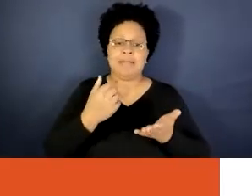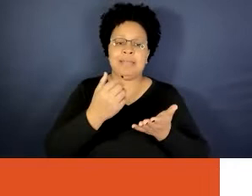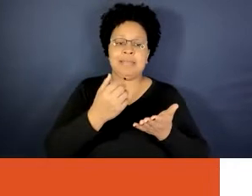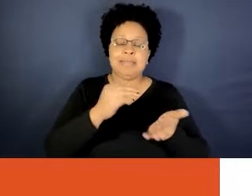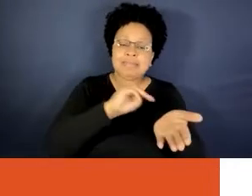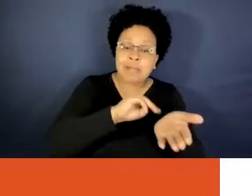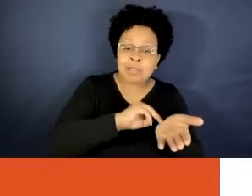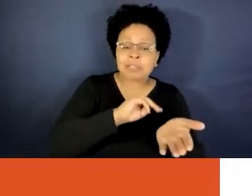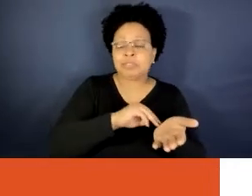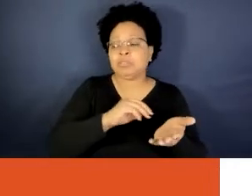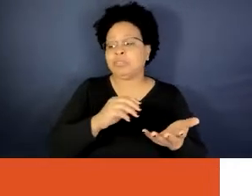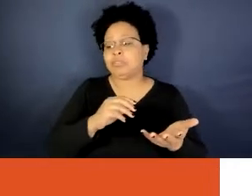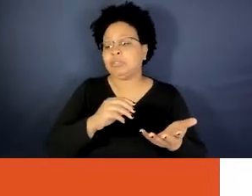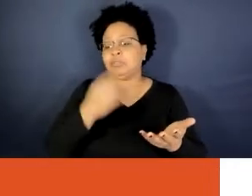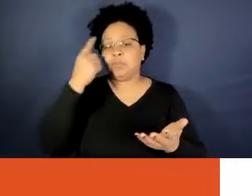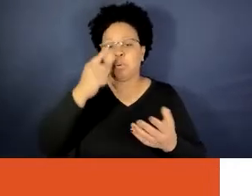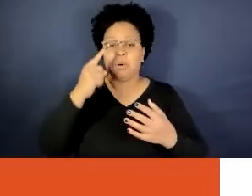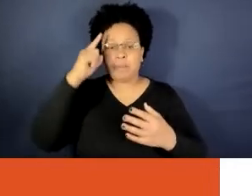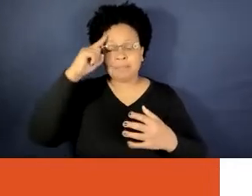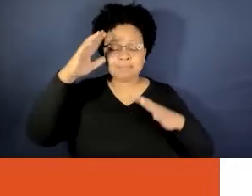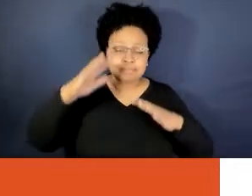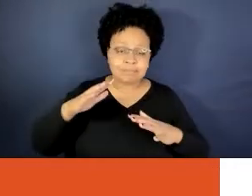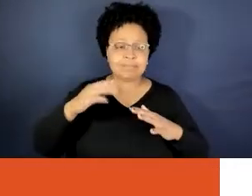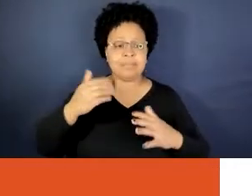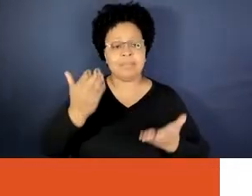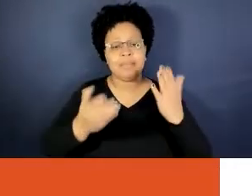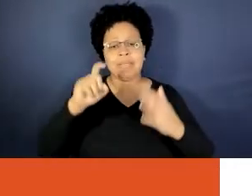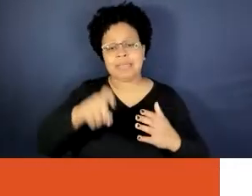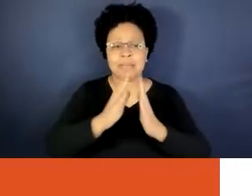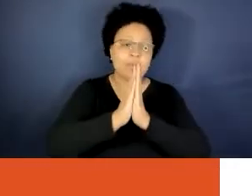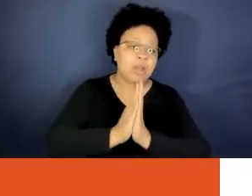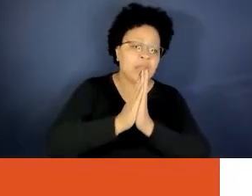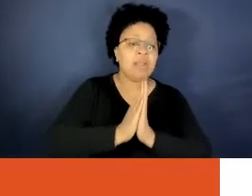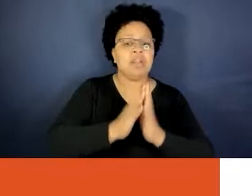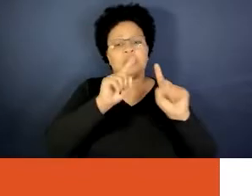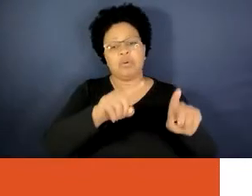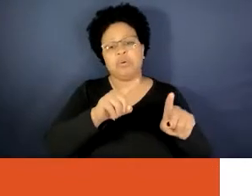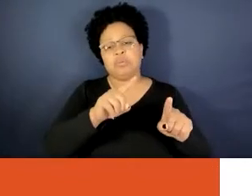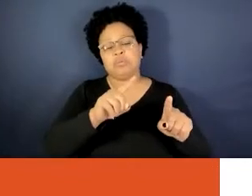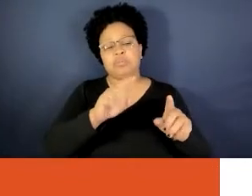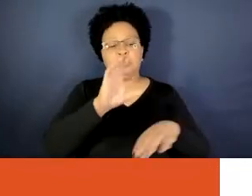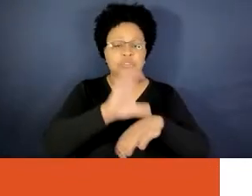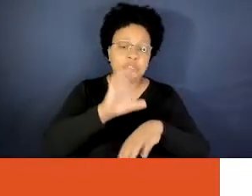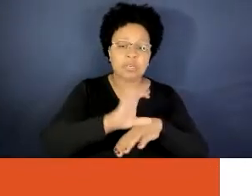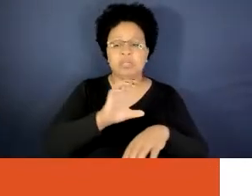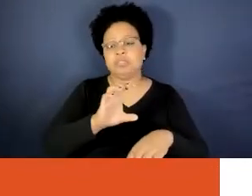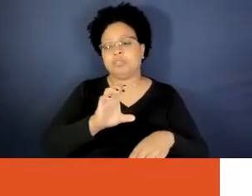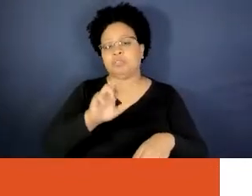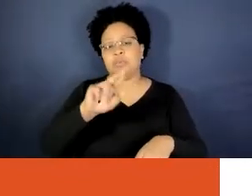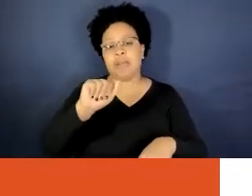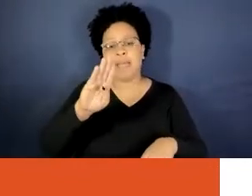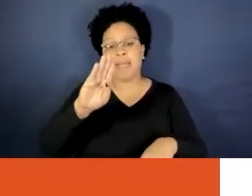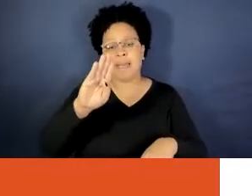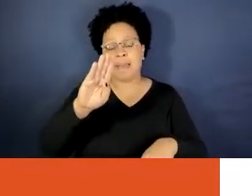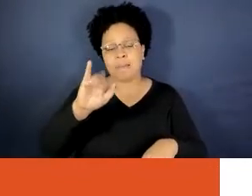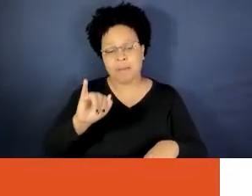need a pastor for prayer, and go to church, they may need to go have a rabbi to help them in the synagogue. I mean, there's all